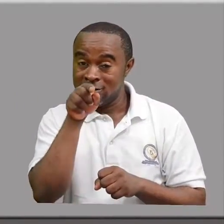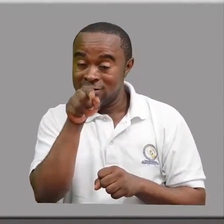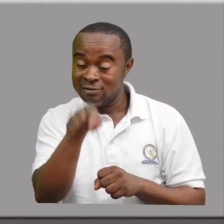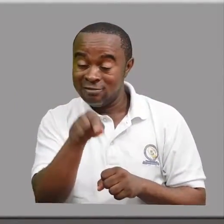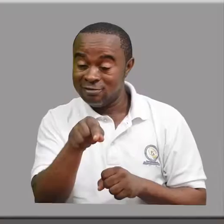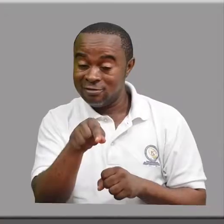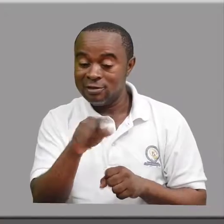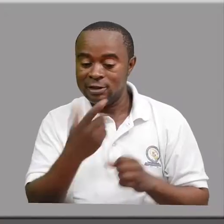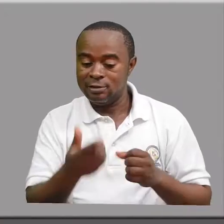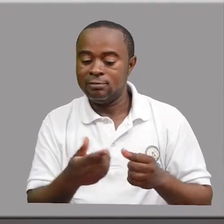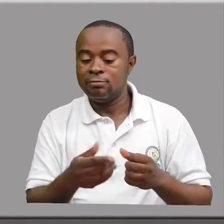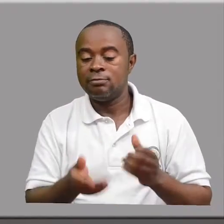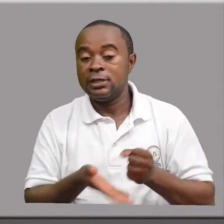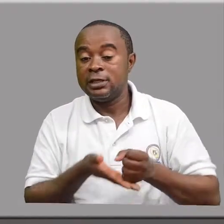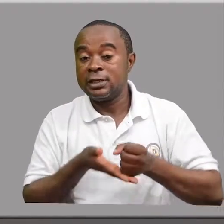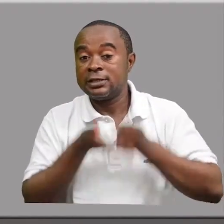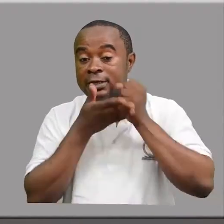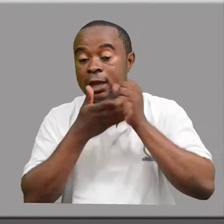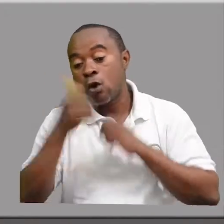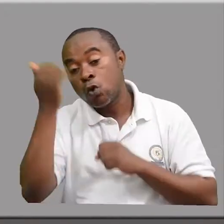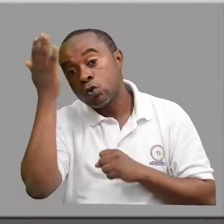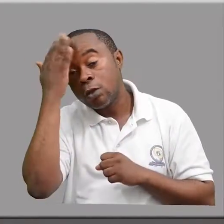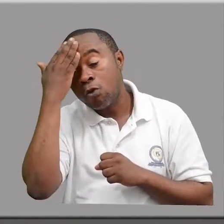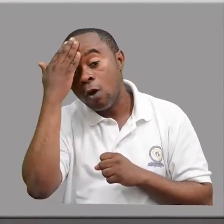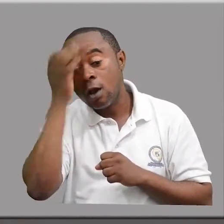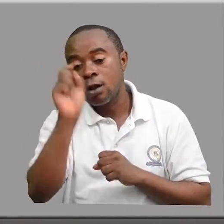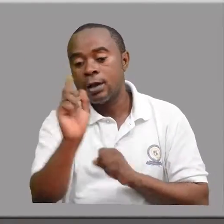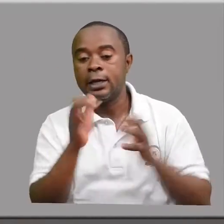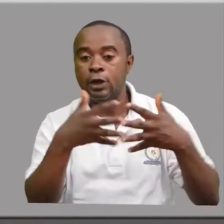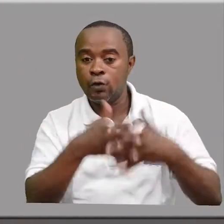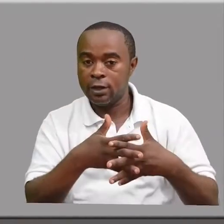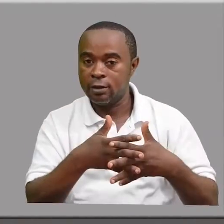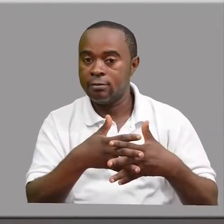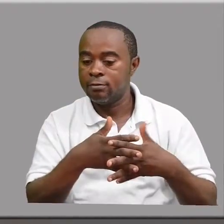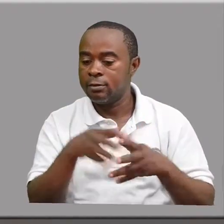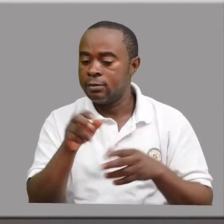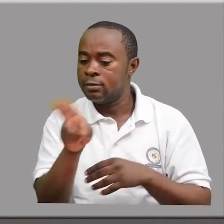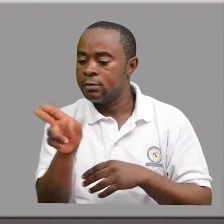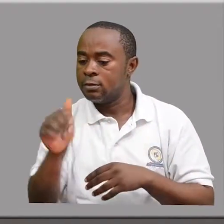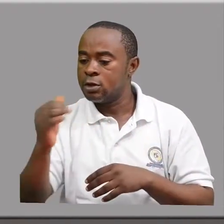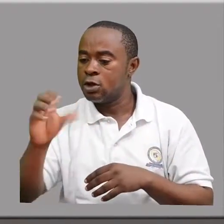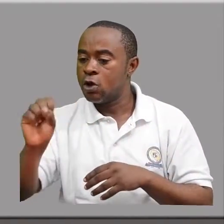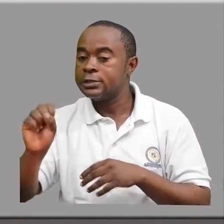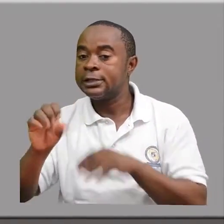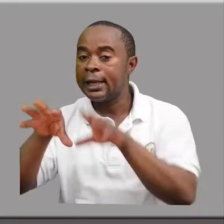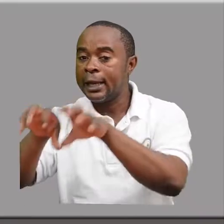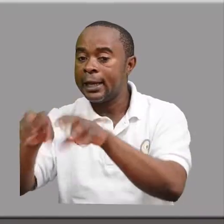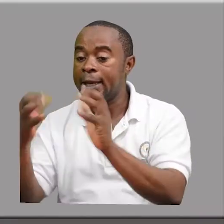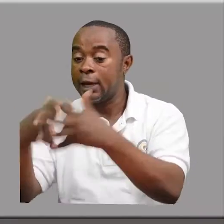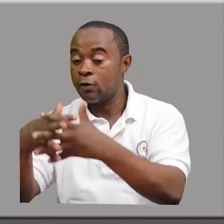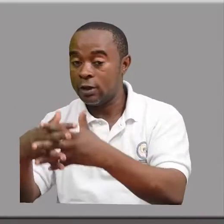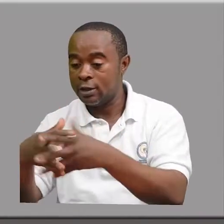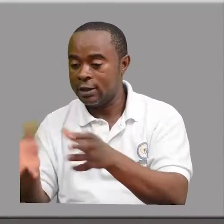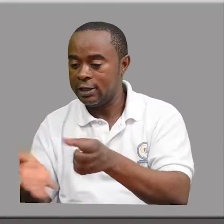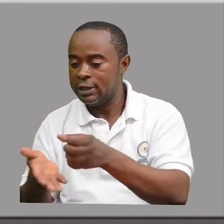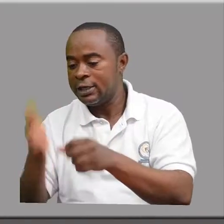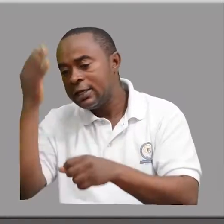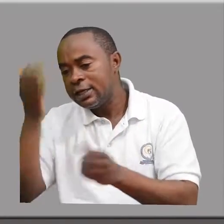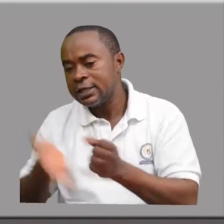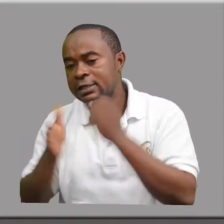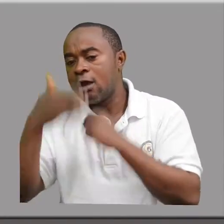identifies the network, a particular network, and on the host, identify a host on that